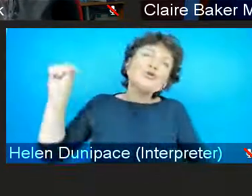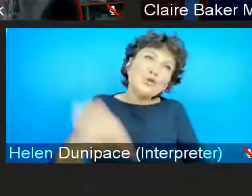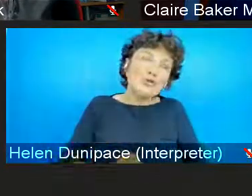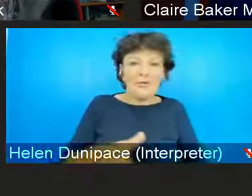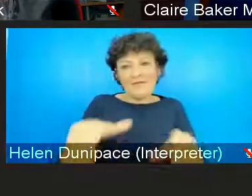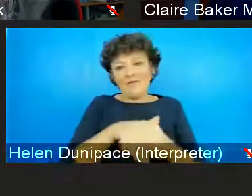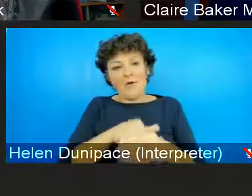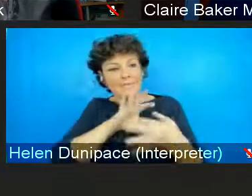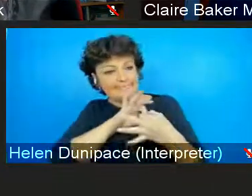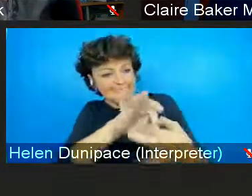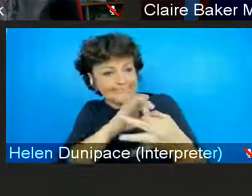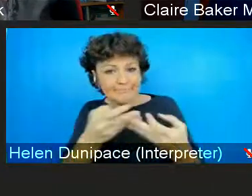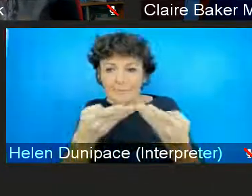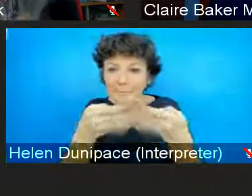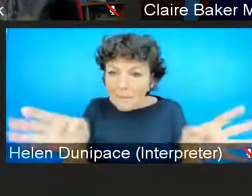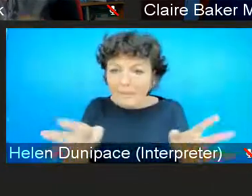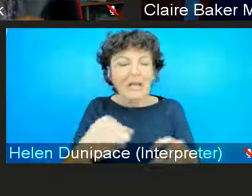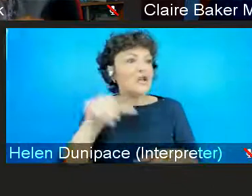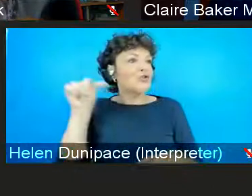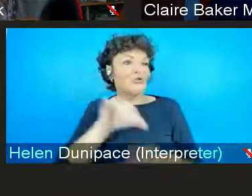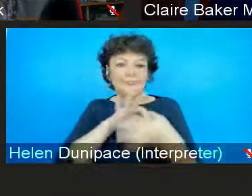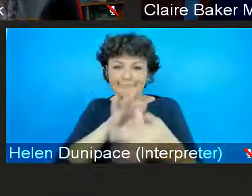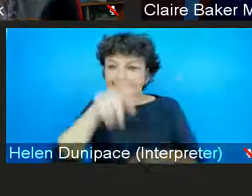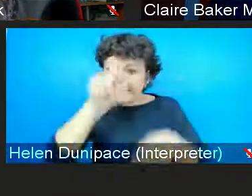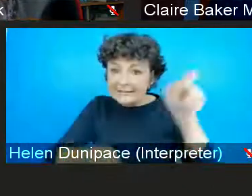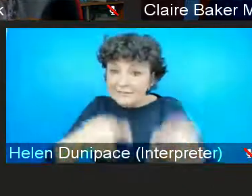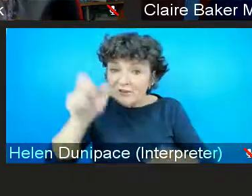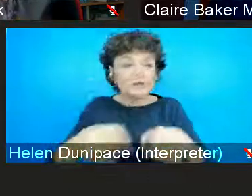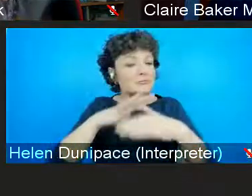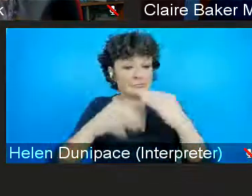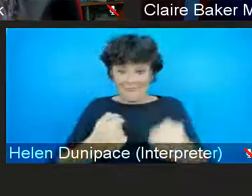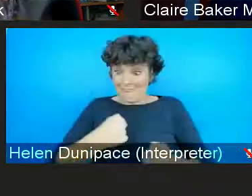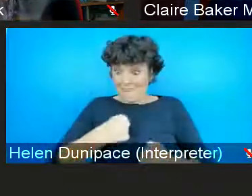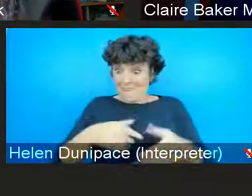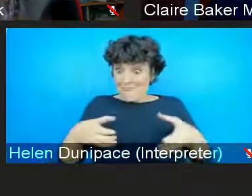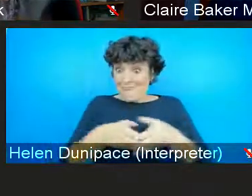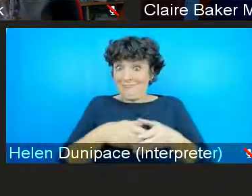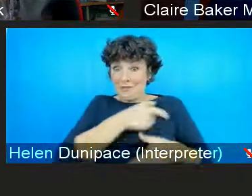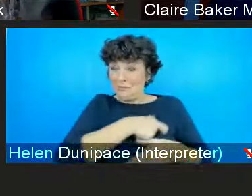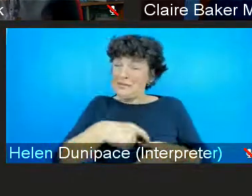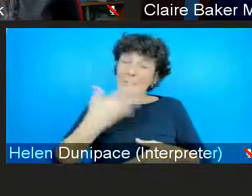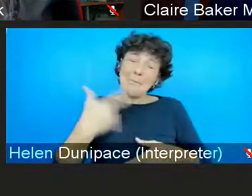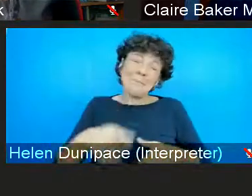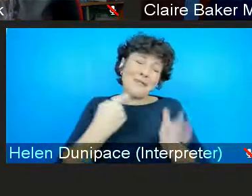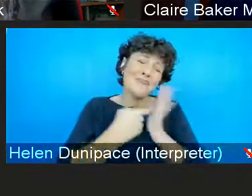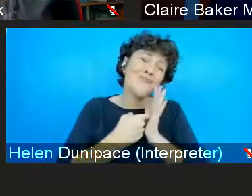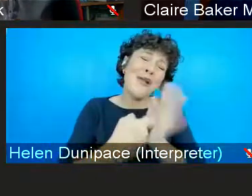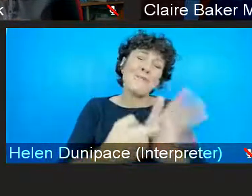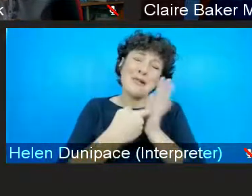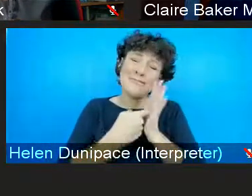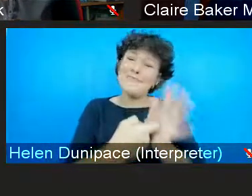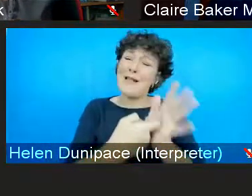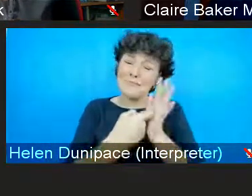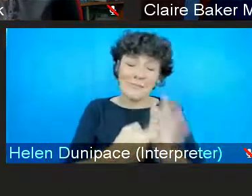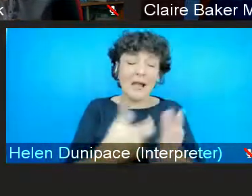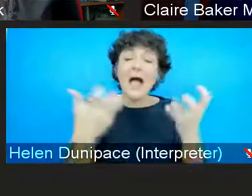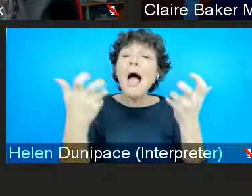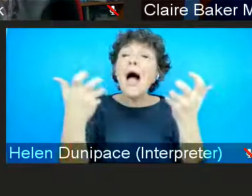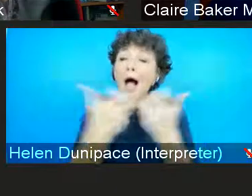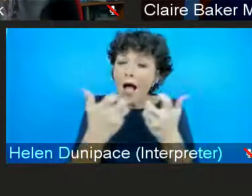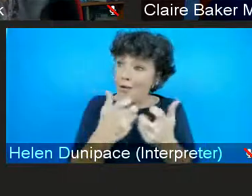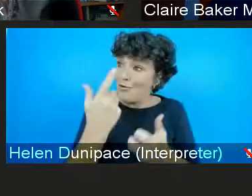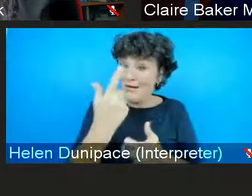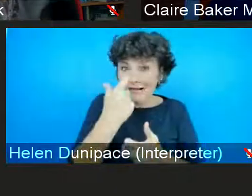people. And the Just Transition Commission made lots of recommendations about how to make this a properly bottom-up and owned